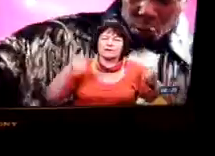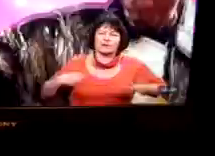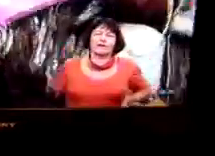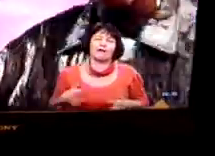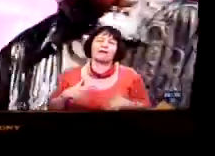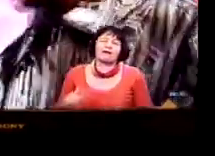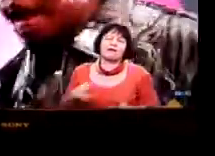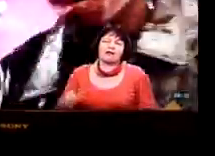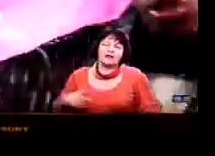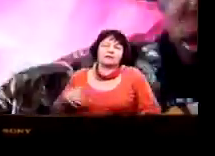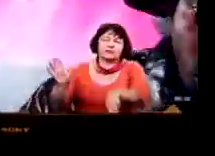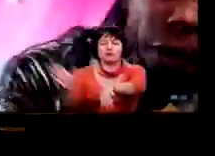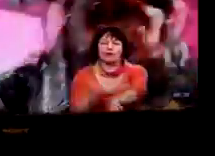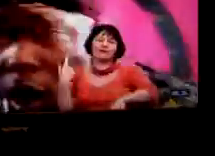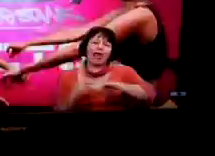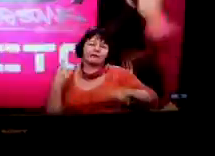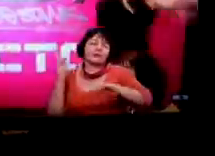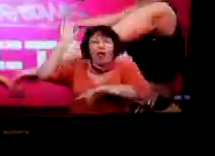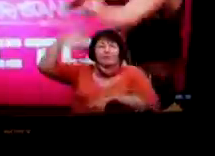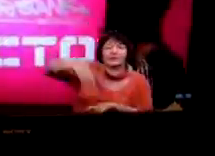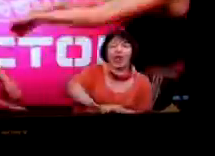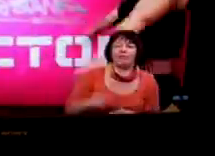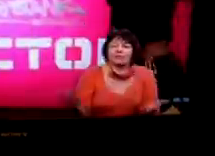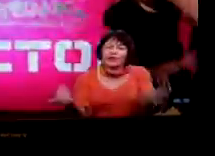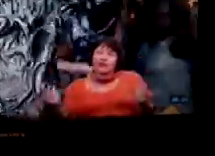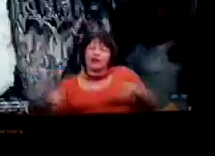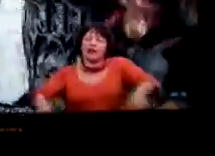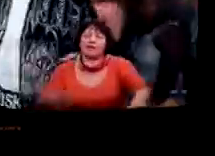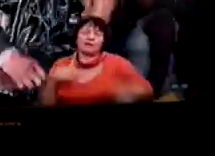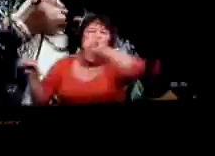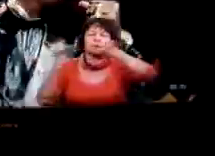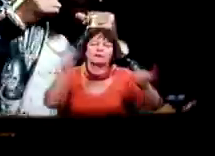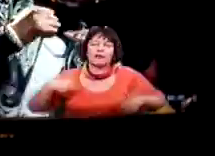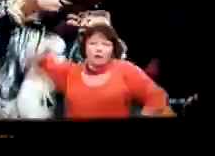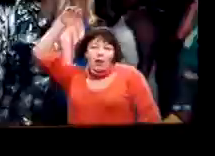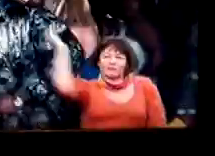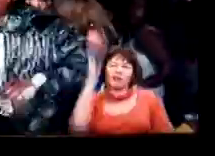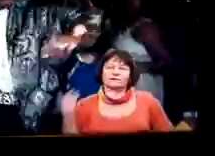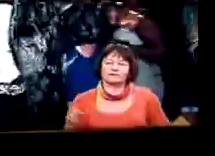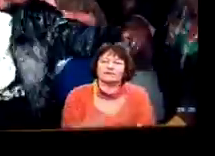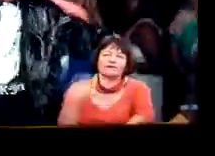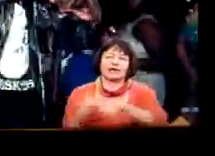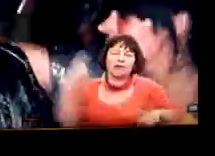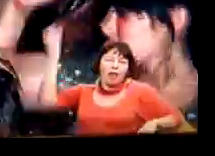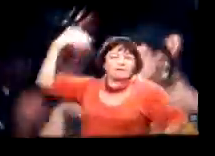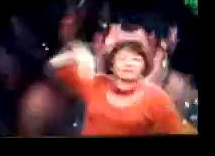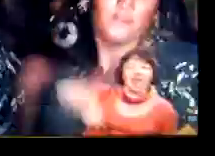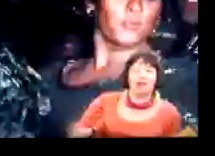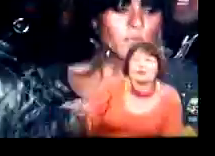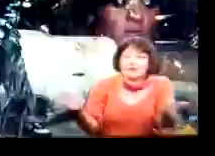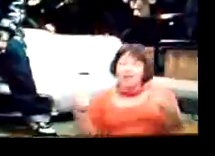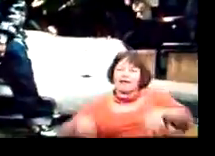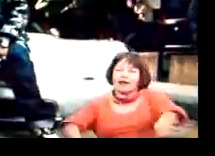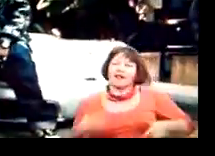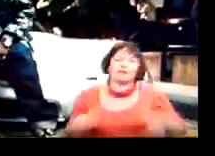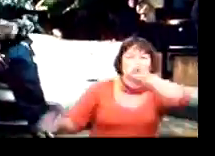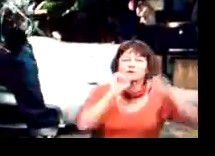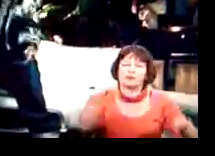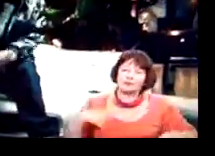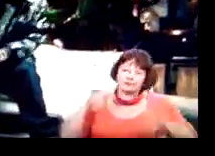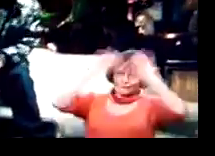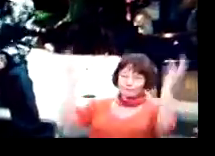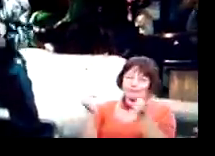I love it when you walk like that. Slow, fast, up, down. Bring it back, I love it when you flex like that. Slow, fast, up, down. Bring it back, I love it when